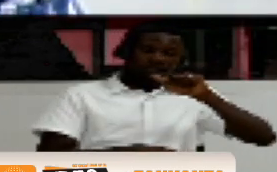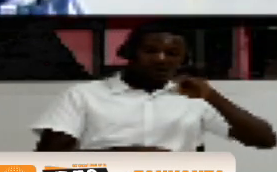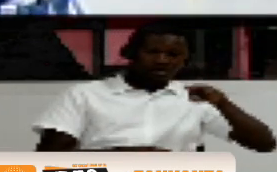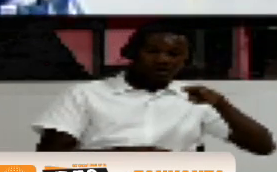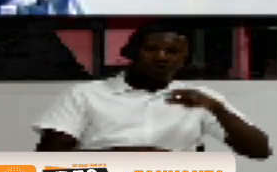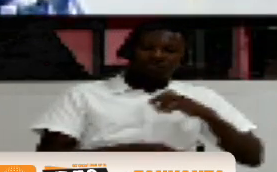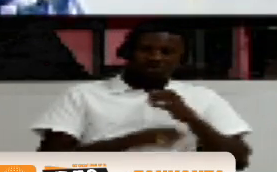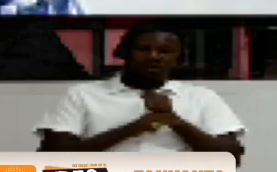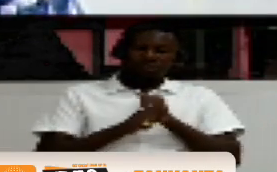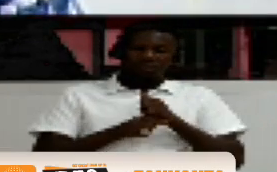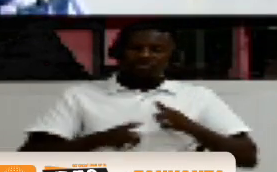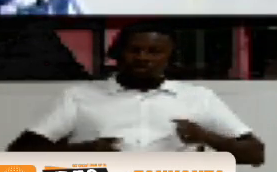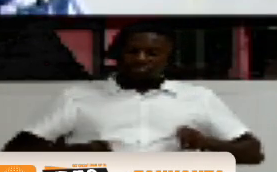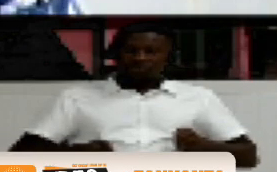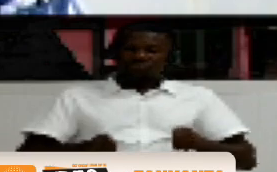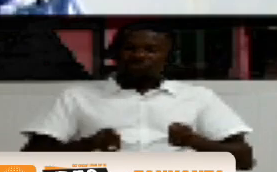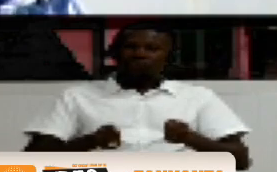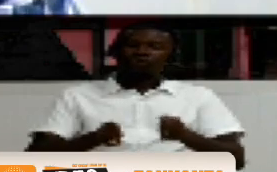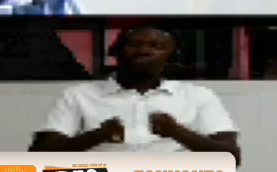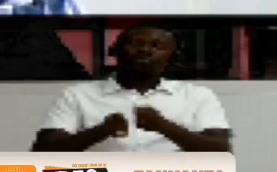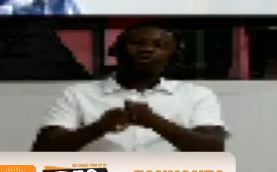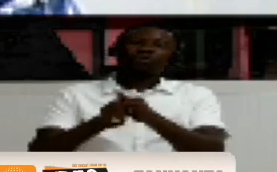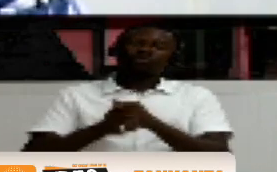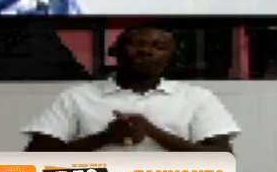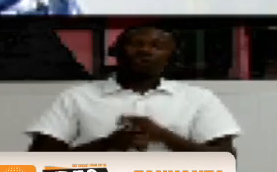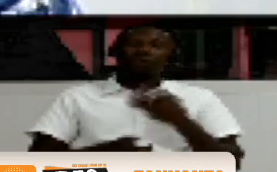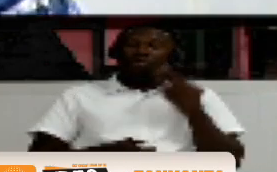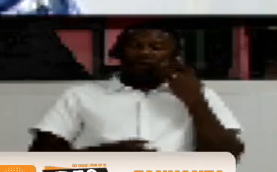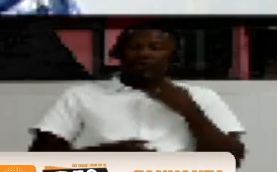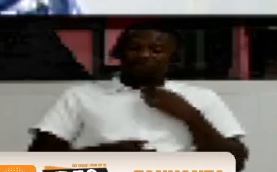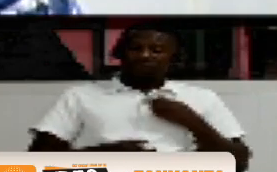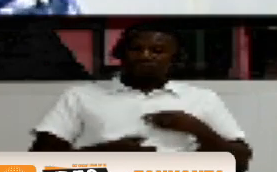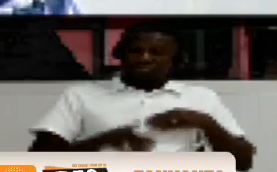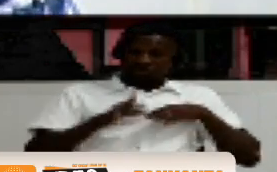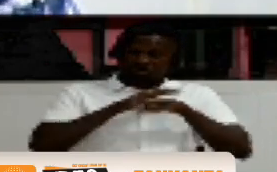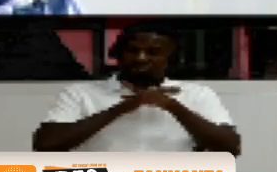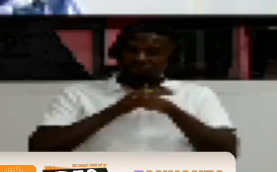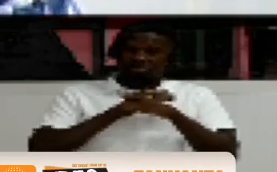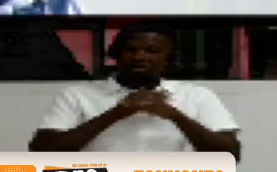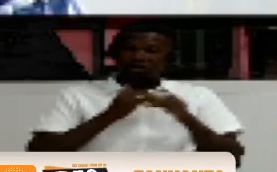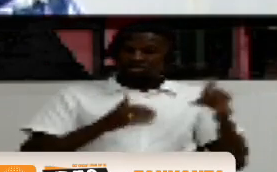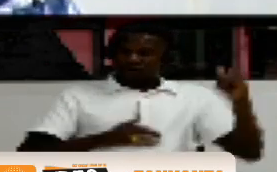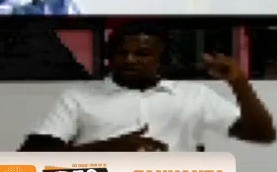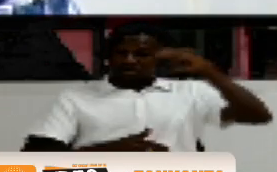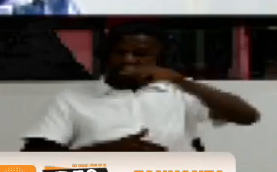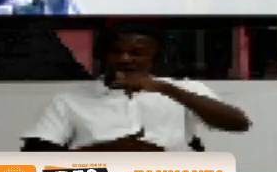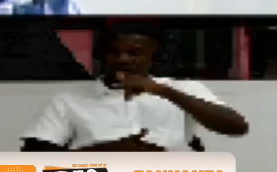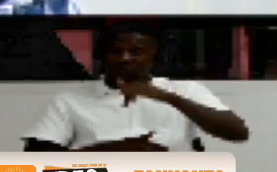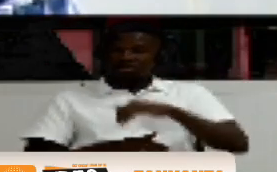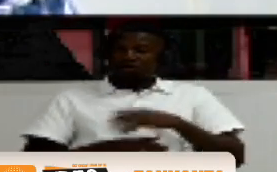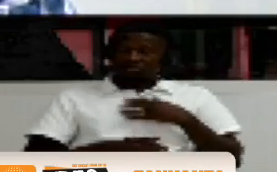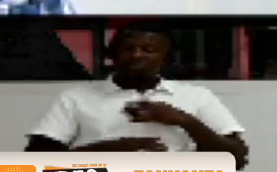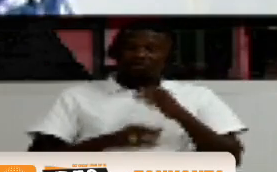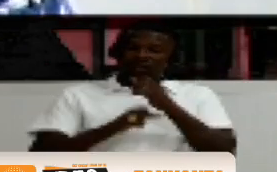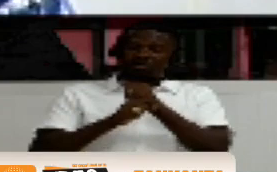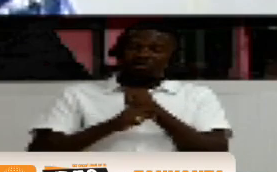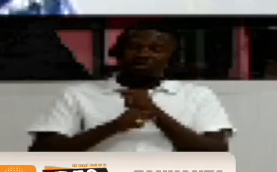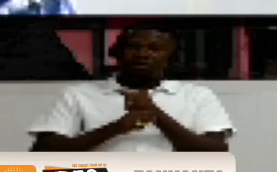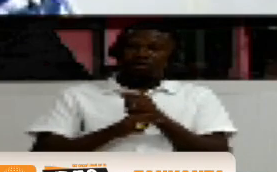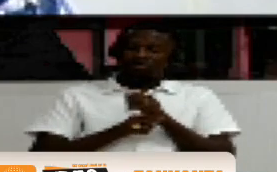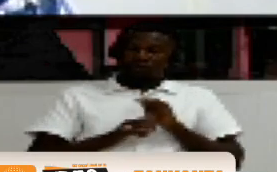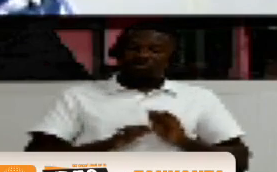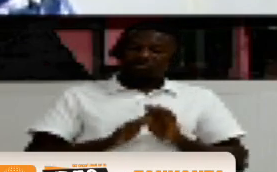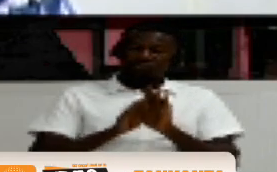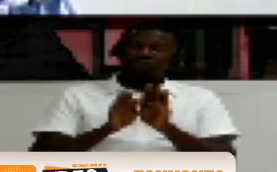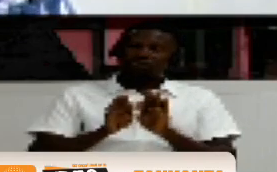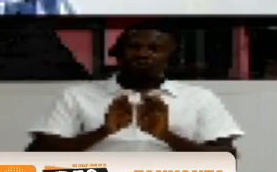But when we were to board the plane, he was being helped and he was